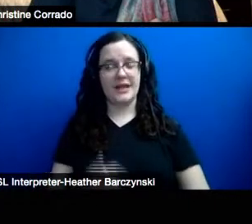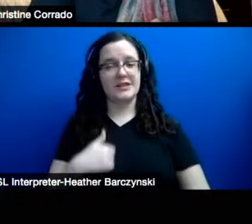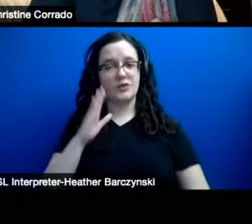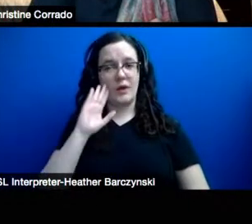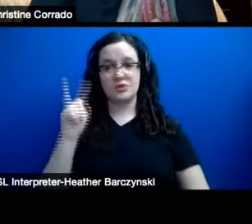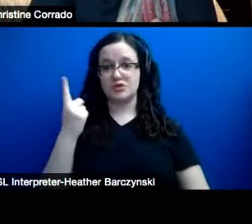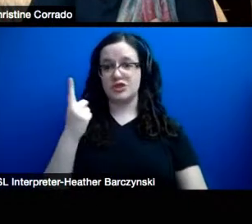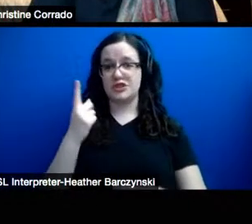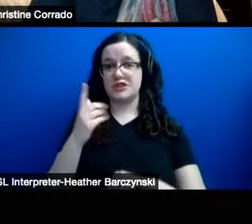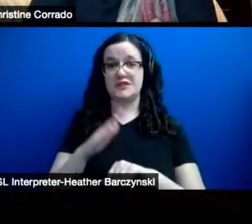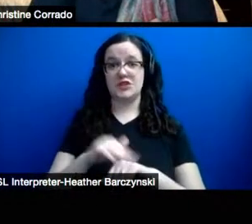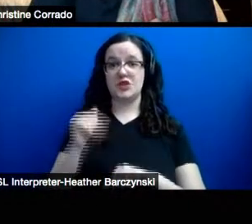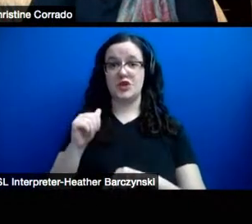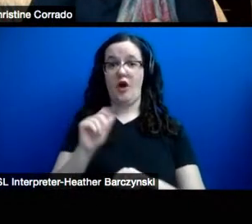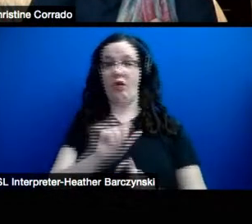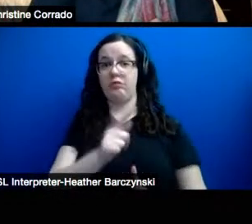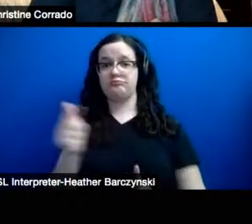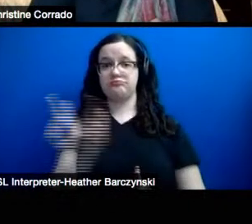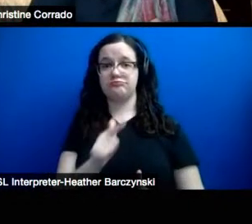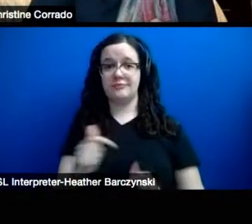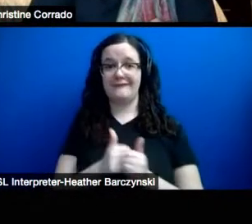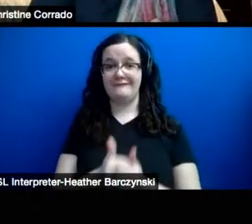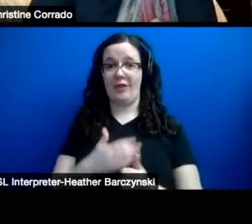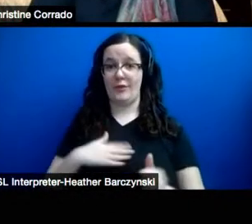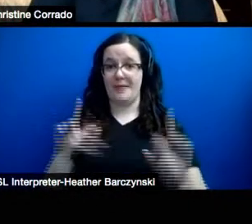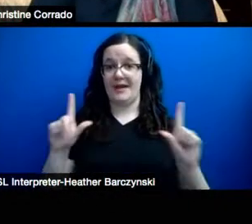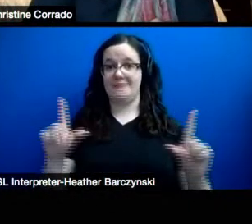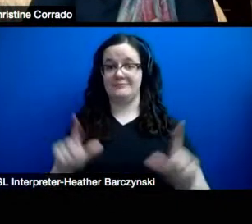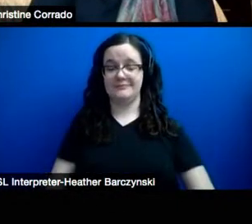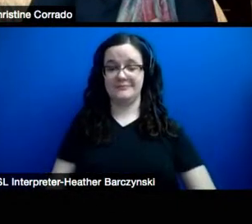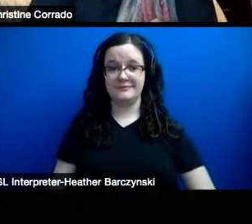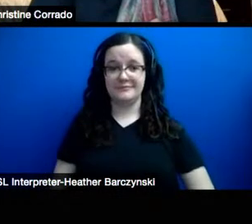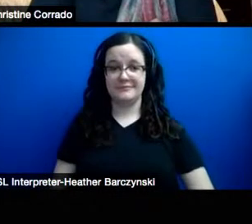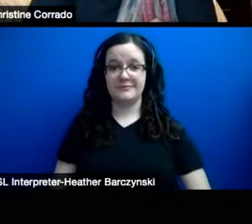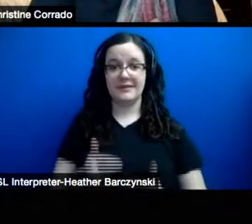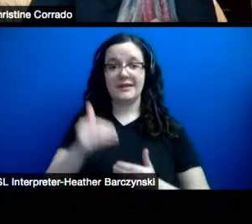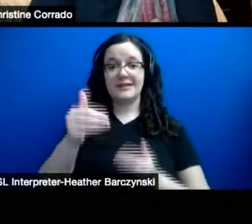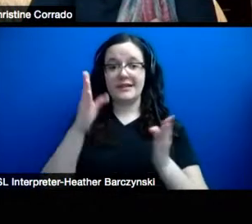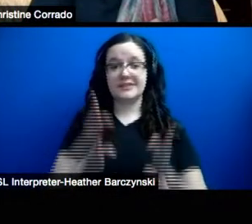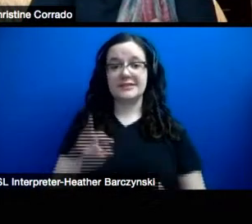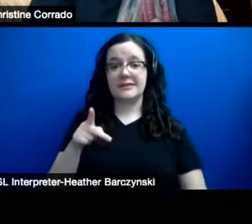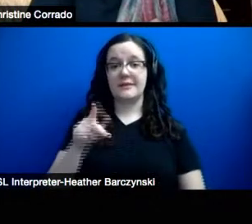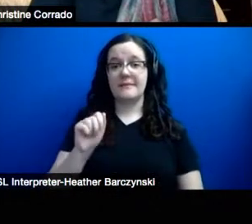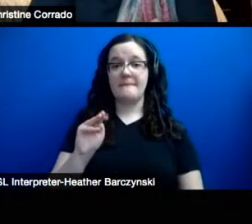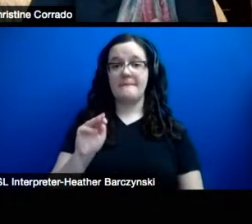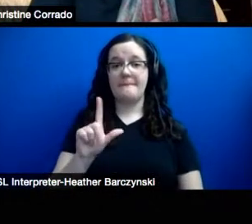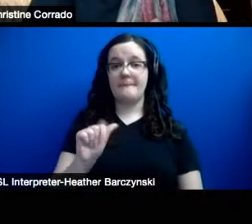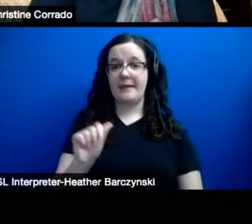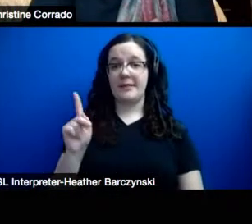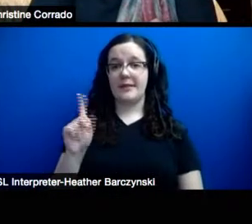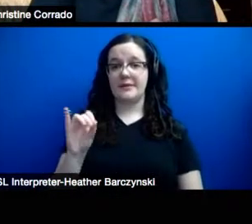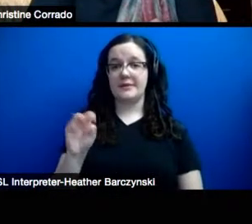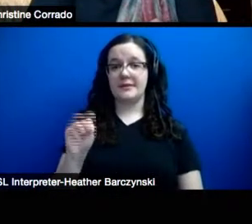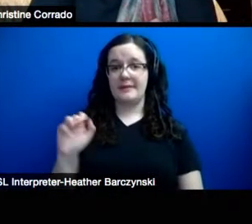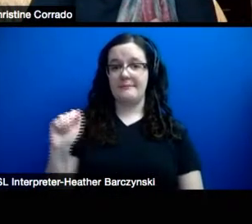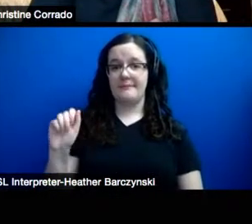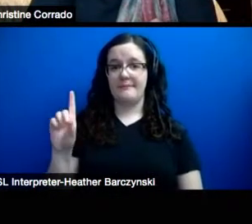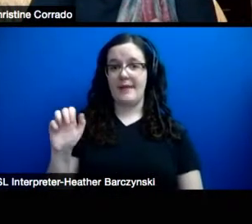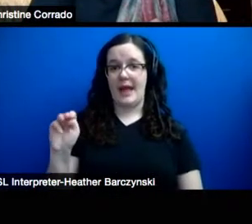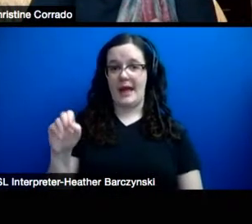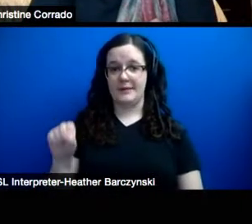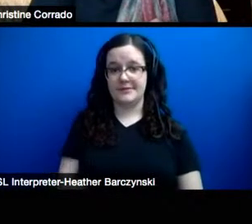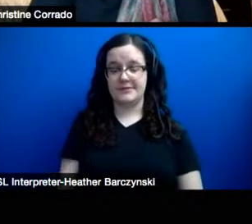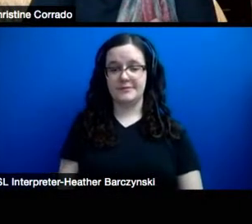them on my screen. The next speaker is Pamela Kim Adams.